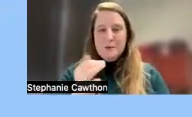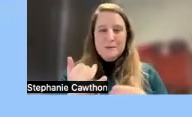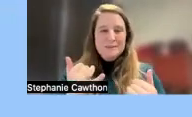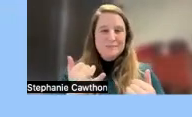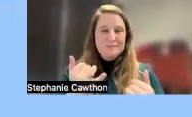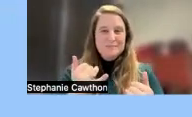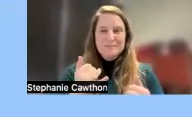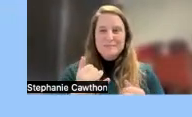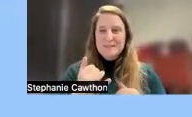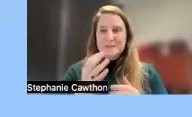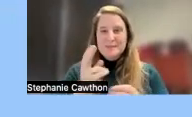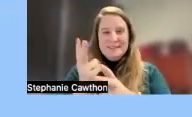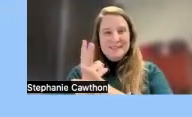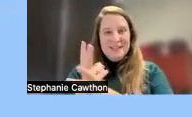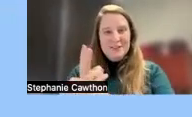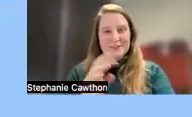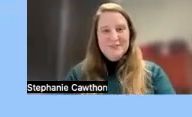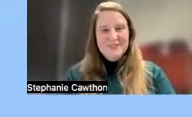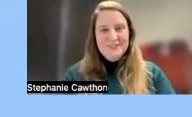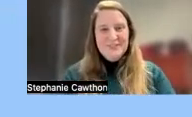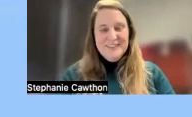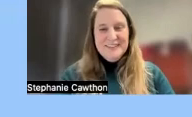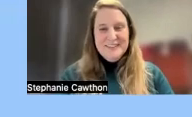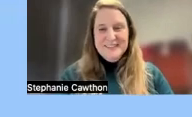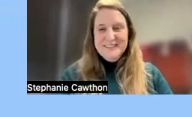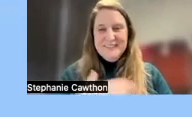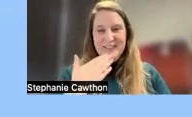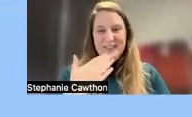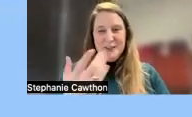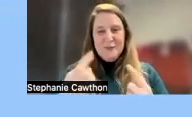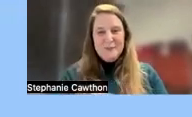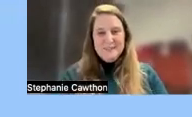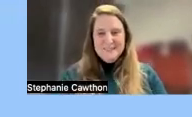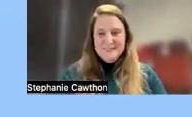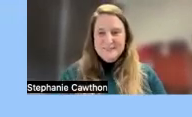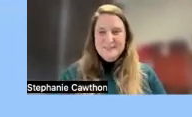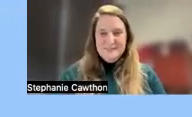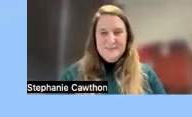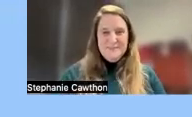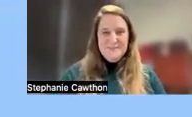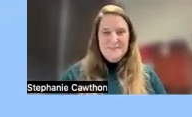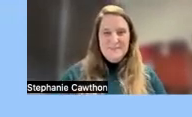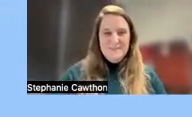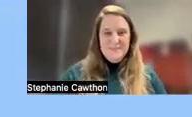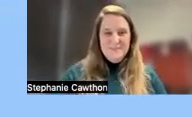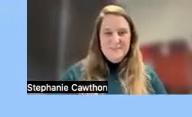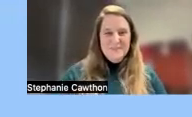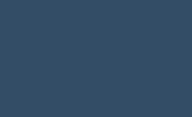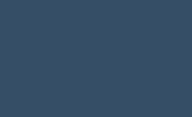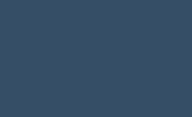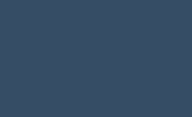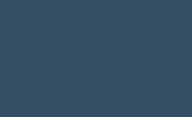us today, and we'll see you soon. Take care, everyone. Thank you for coming. Bye-bye.